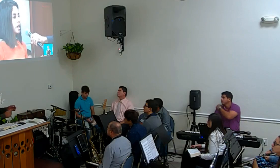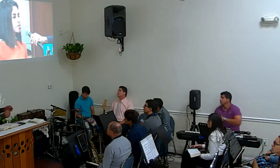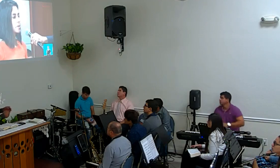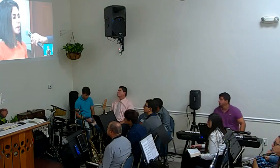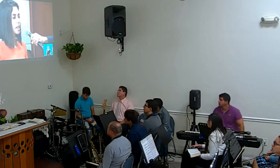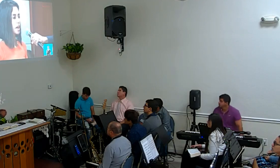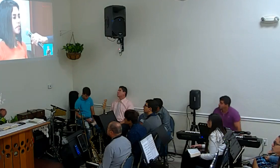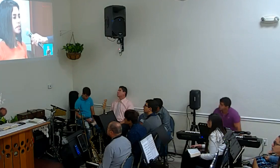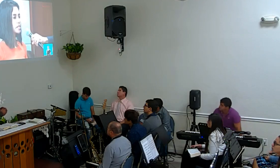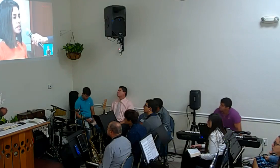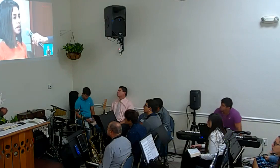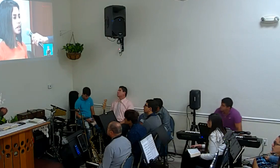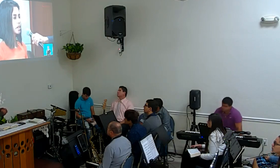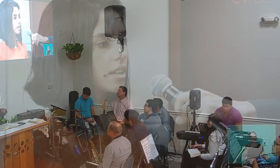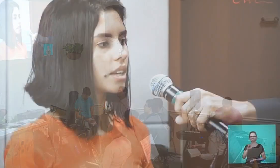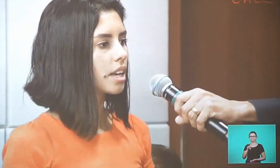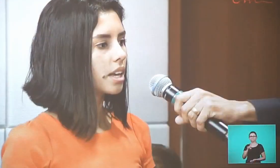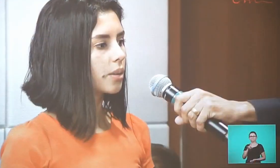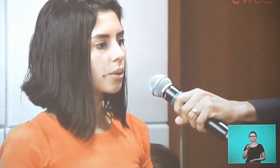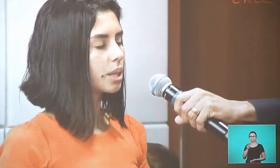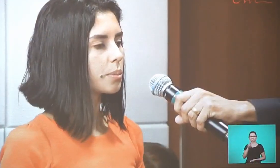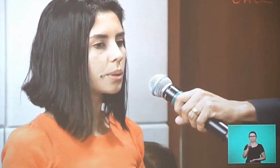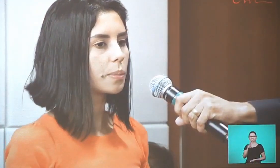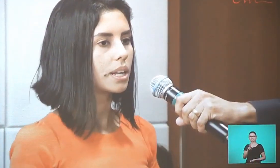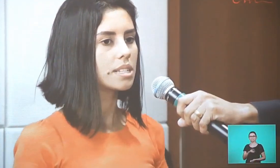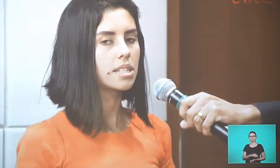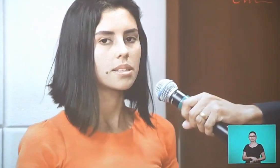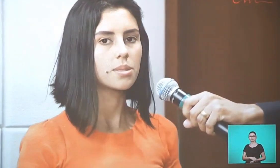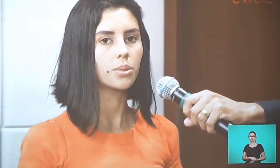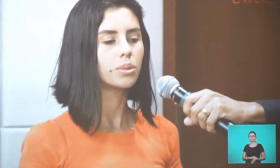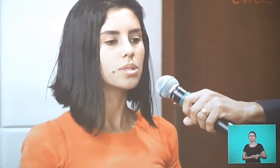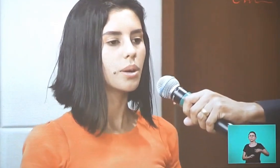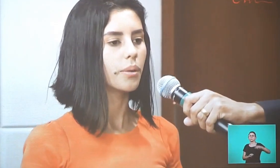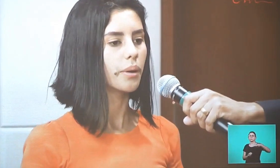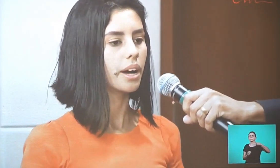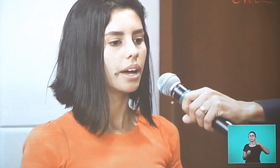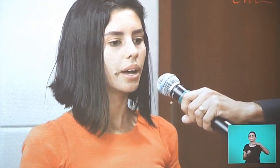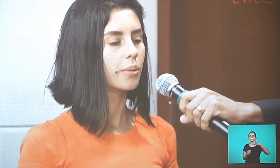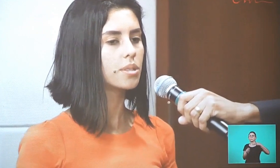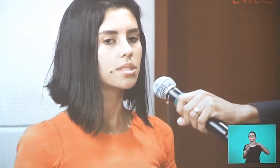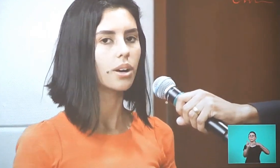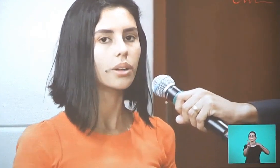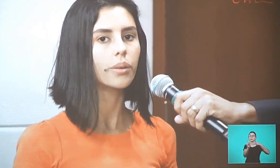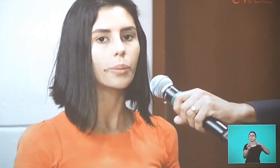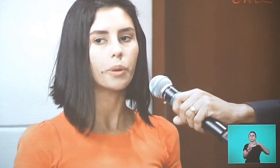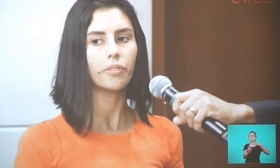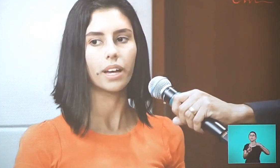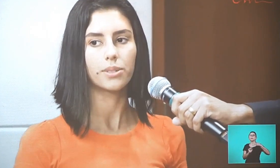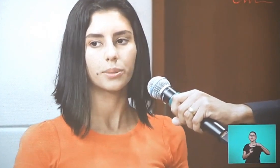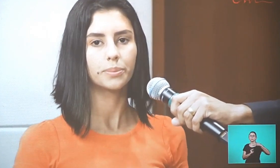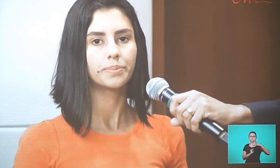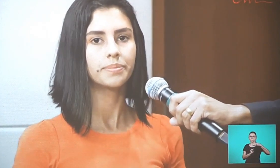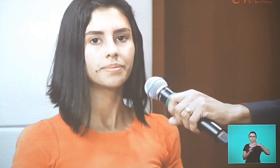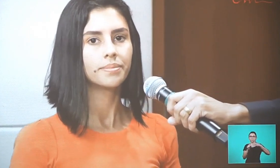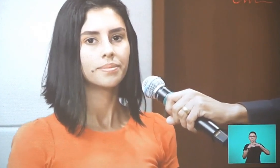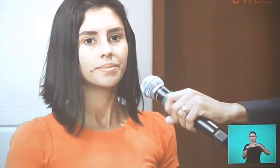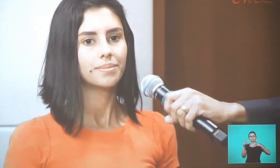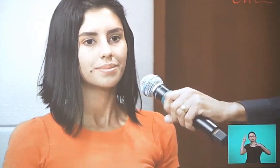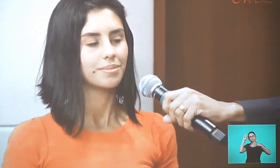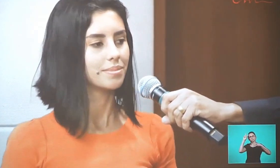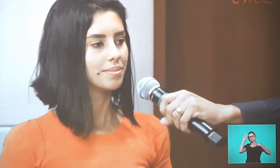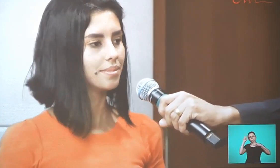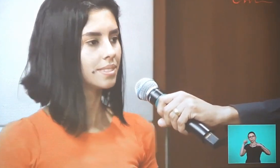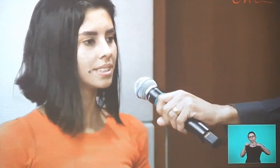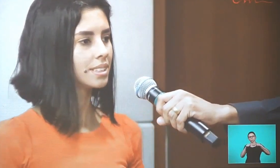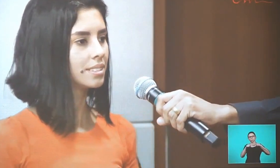So, Pastor Zedeji, it's one of the words that contributed for this study are the historical and